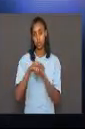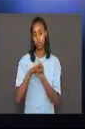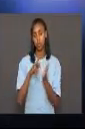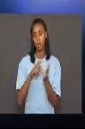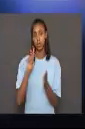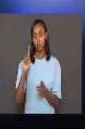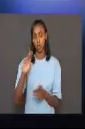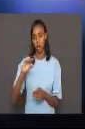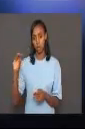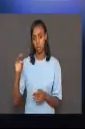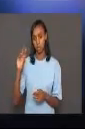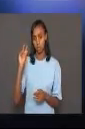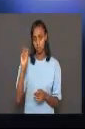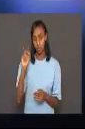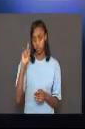page